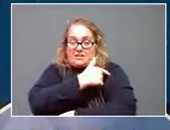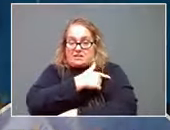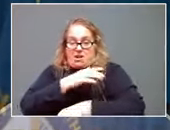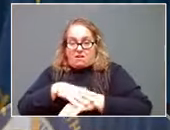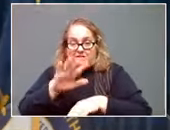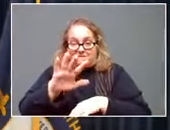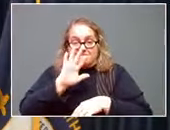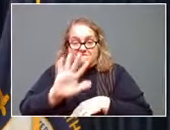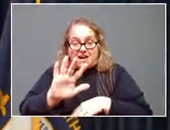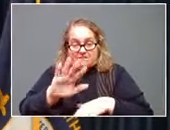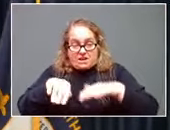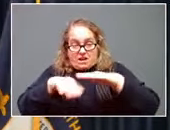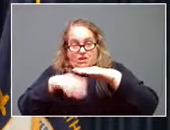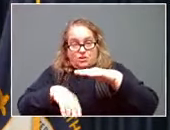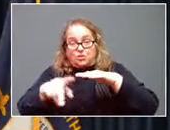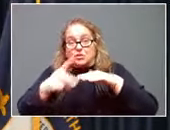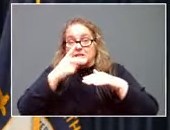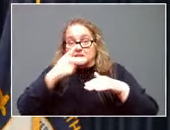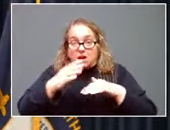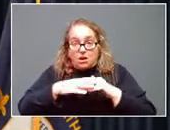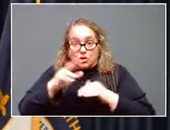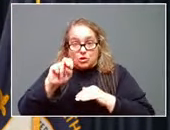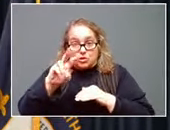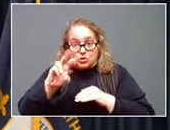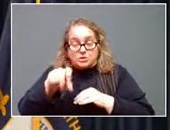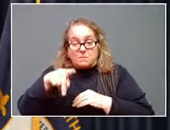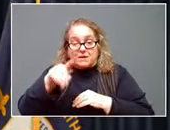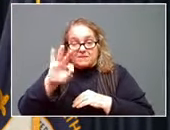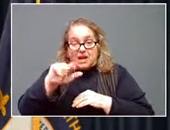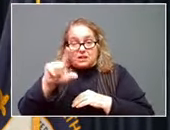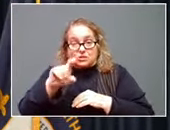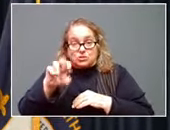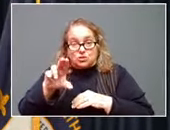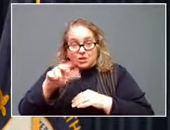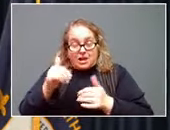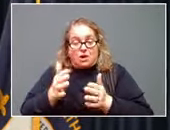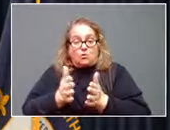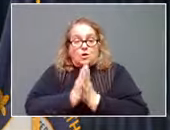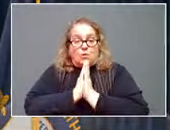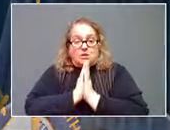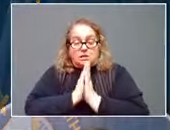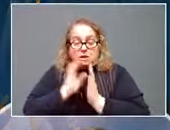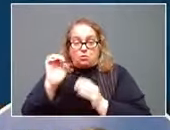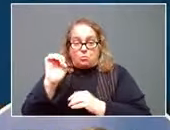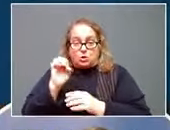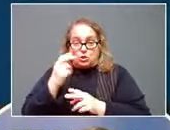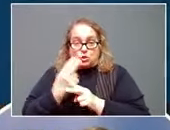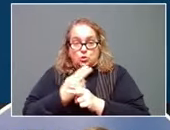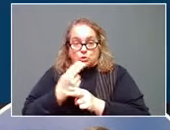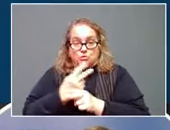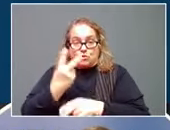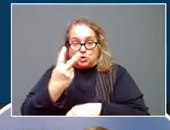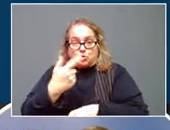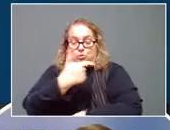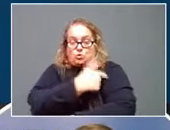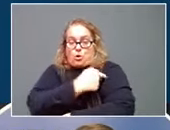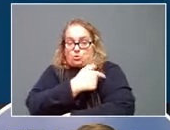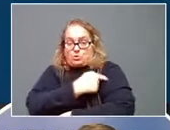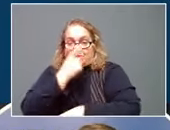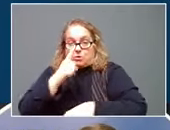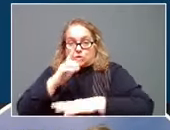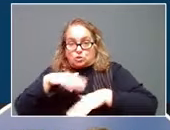many may have seen on the news, Pfizer is requesting emergency use authorization of the 2-dose COVID vaccine for children ages